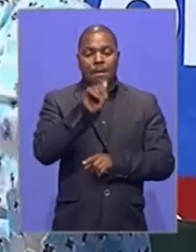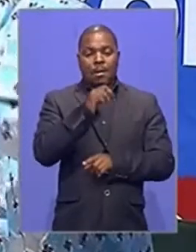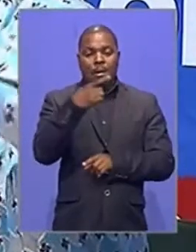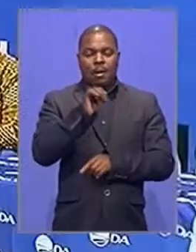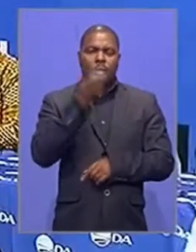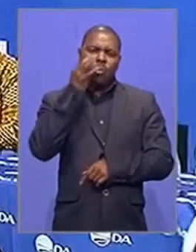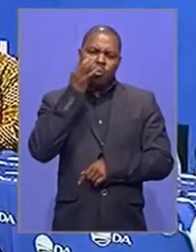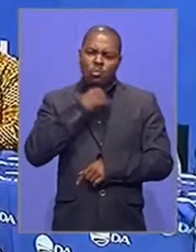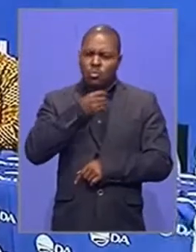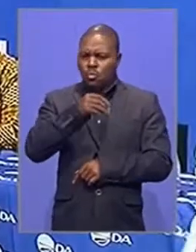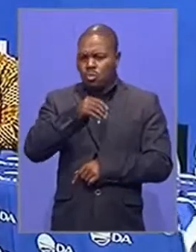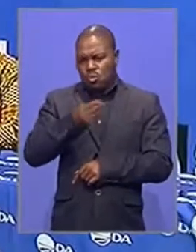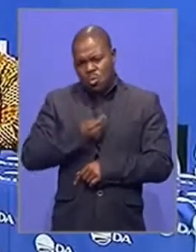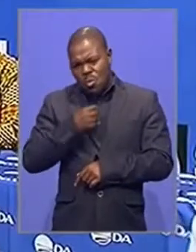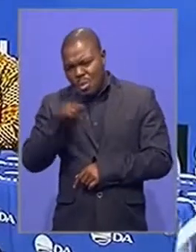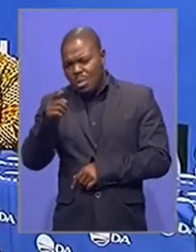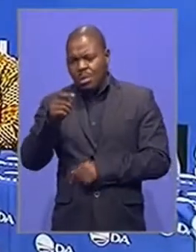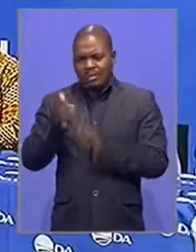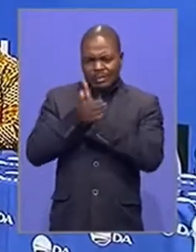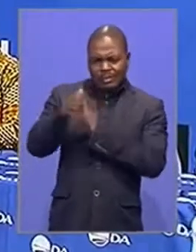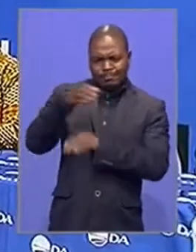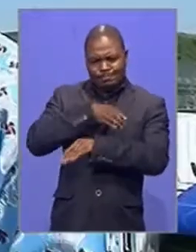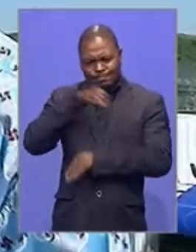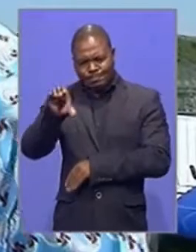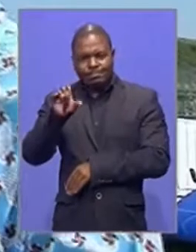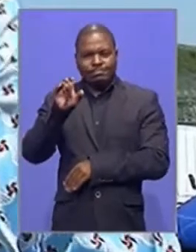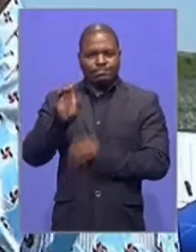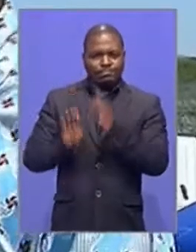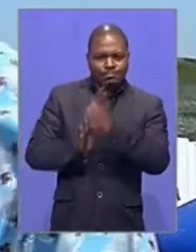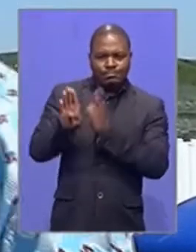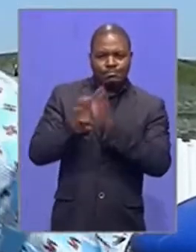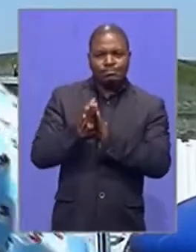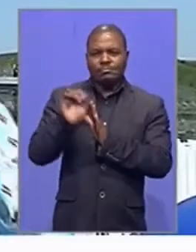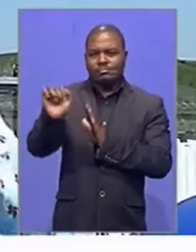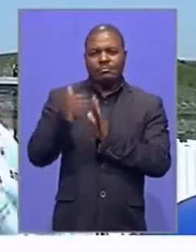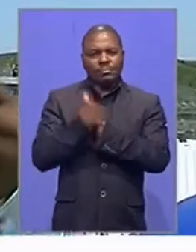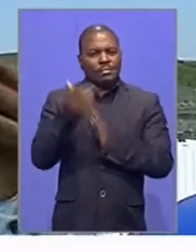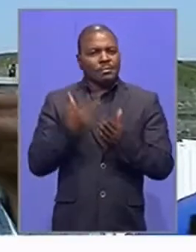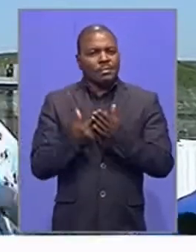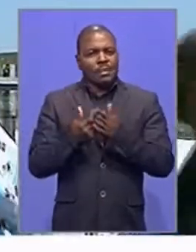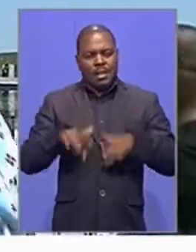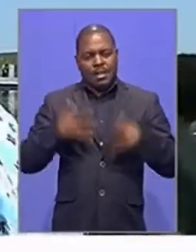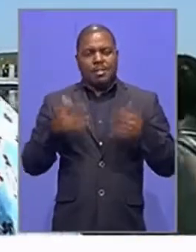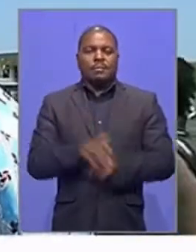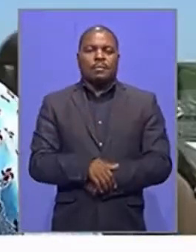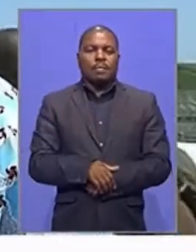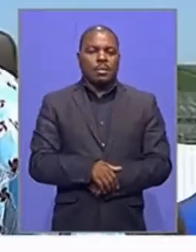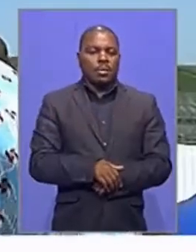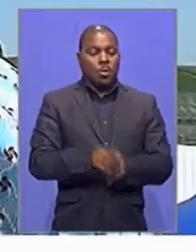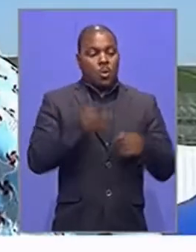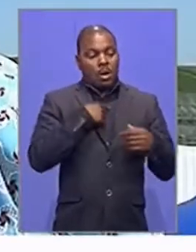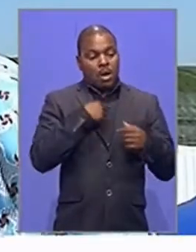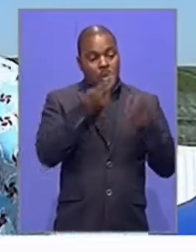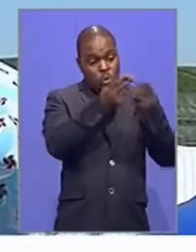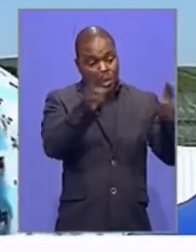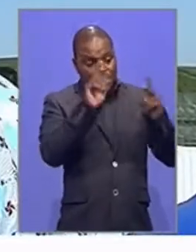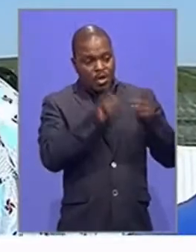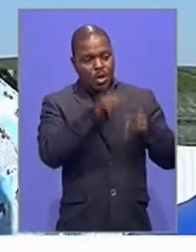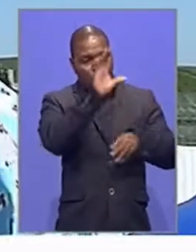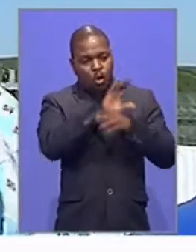ka tsebo go kaonafatša maphelo a bona. I've partnered with the university and our 2 colleges to